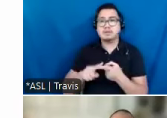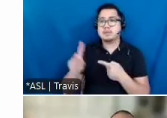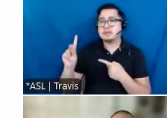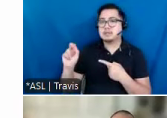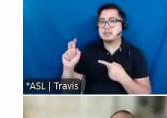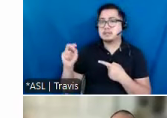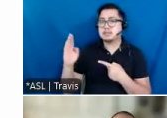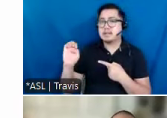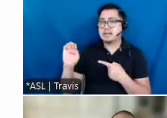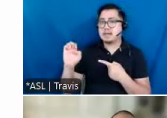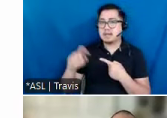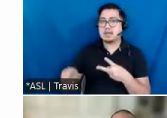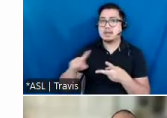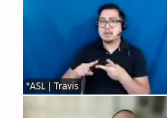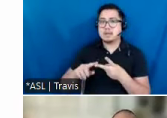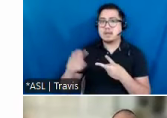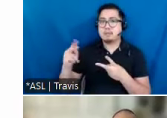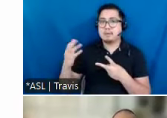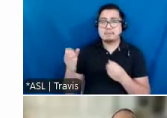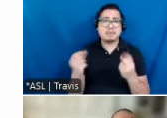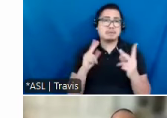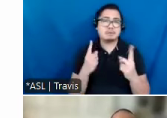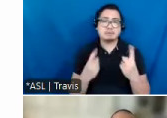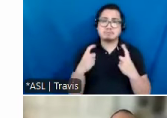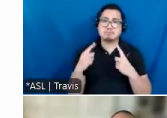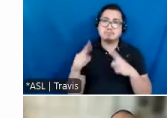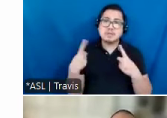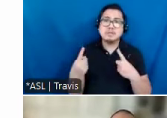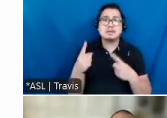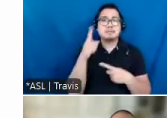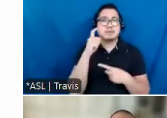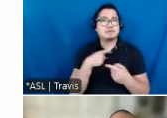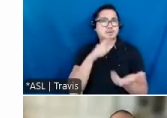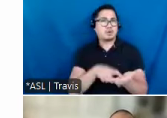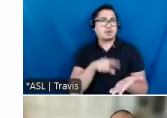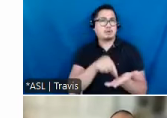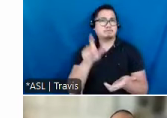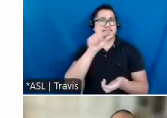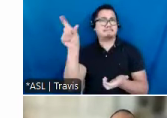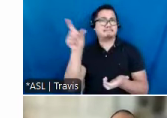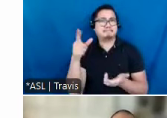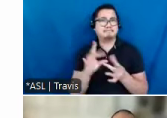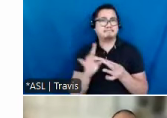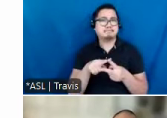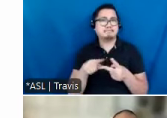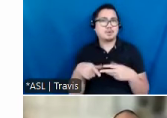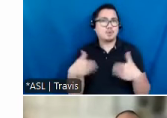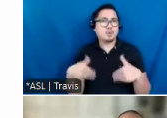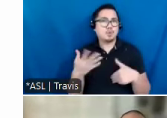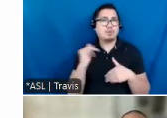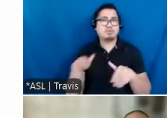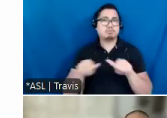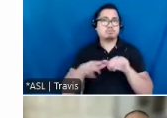know many people have asked about because they've been in news headlines recently because infections have increased globally.